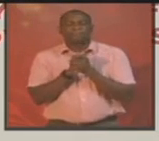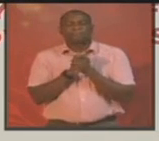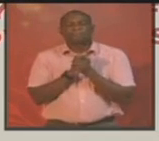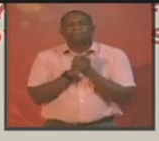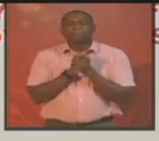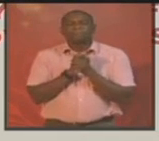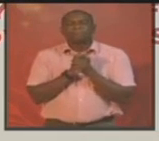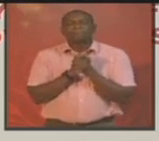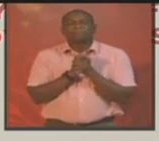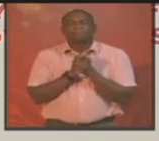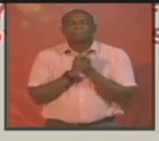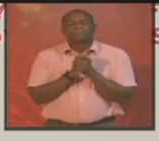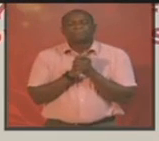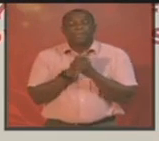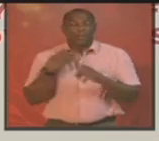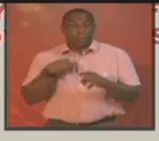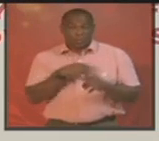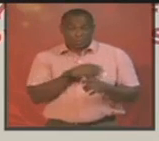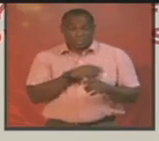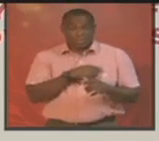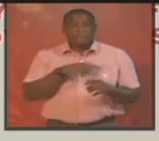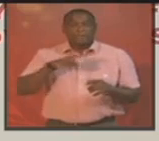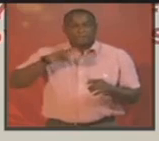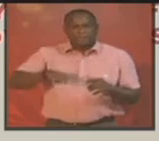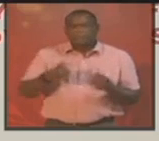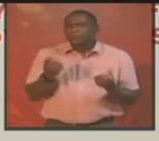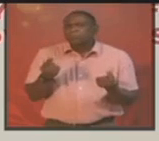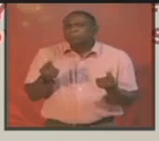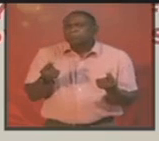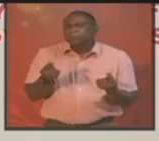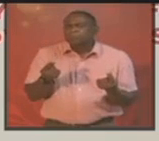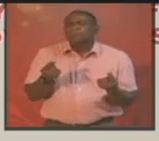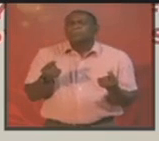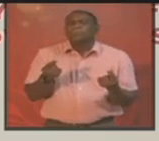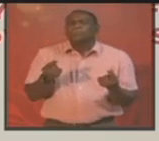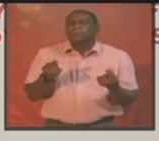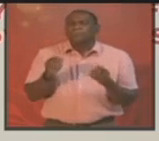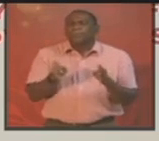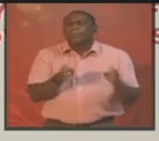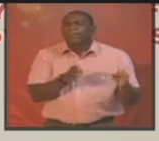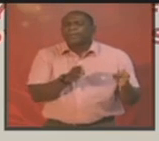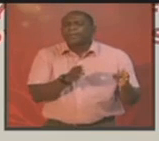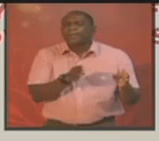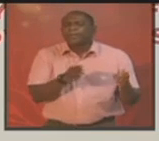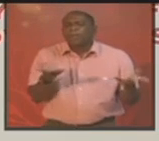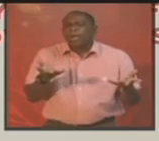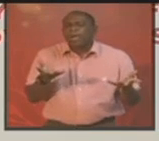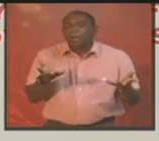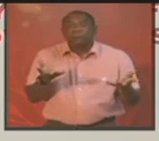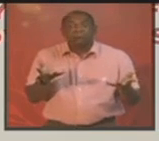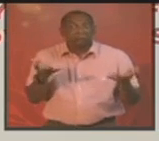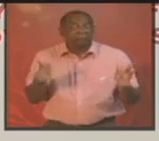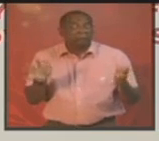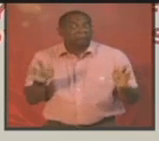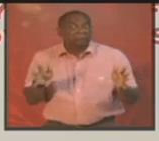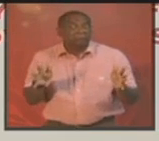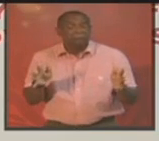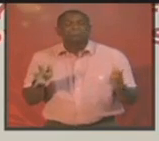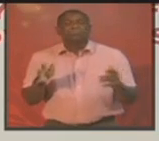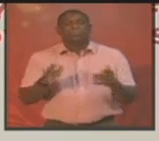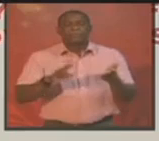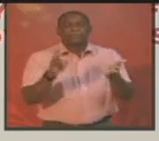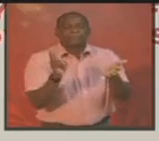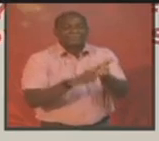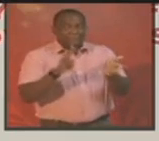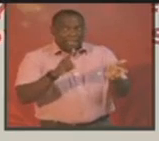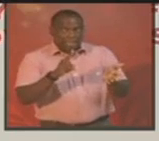that we have been taking since February 15th, or things have been working very quickly. We had to sign off on an